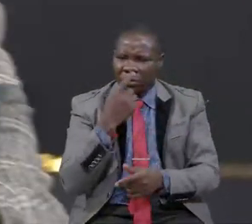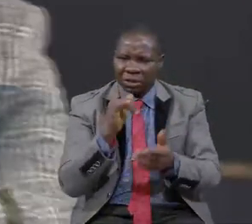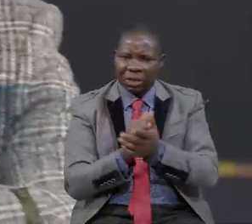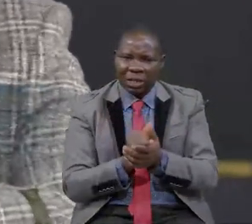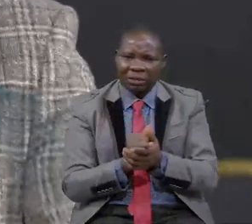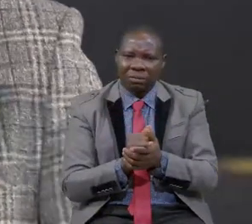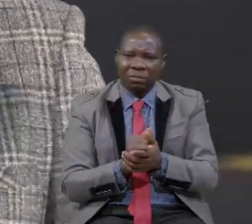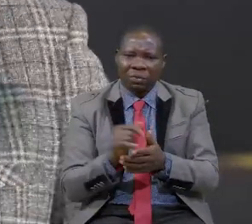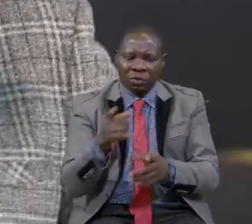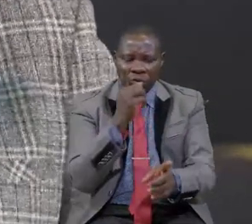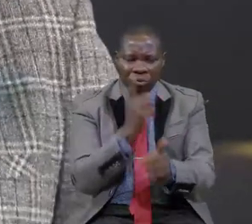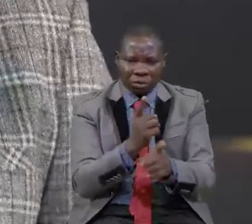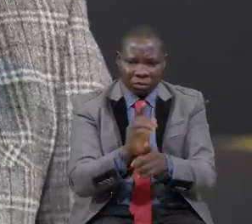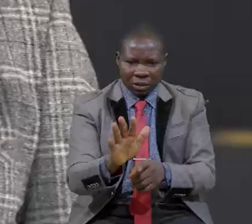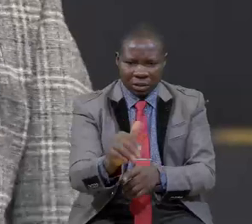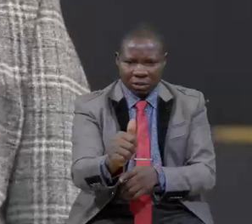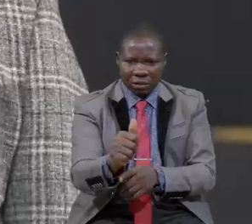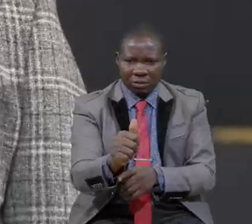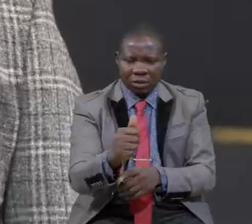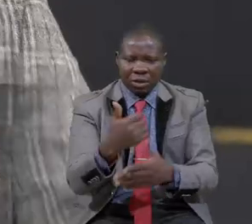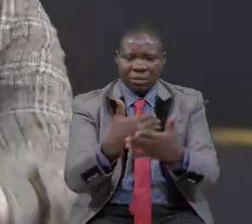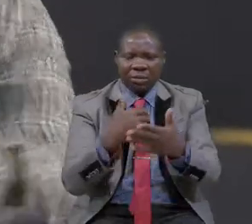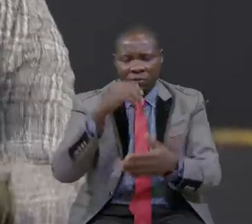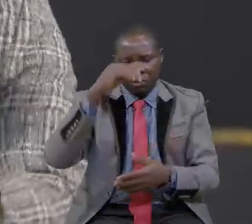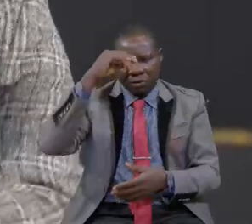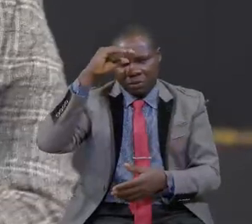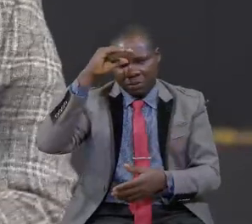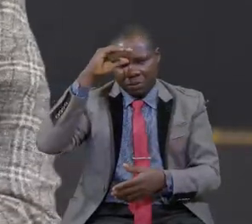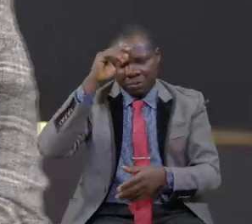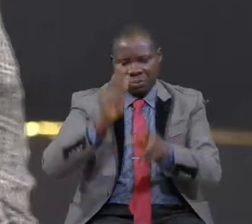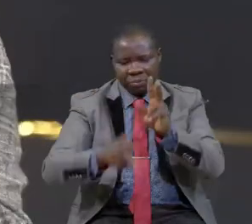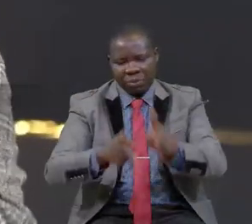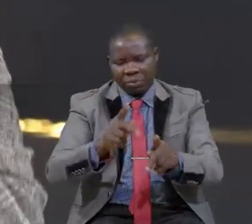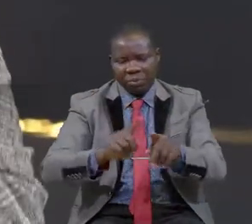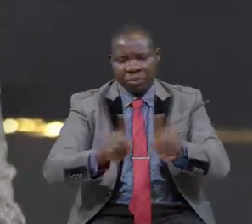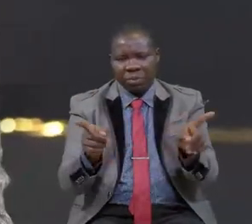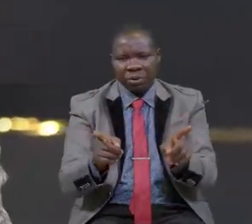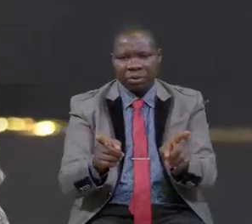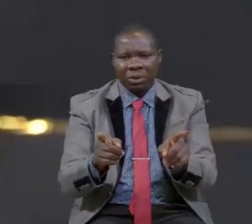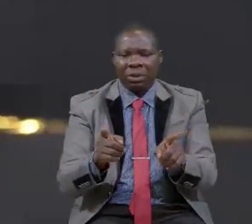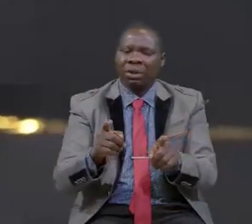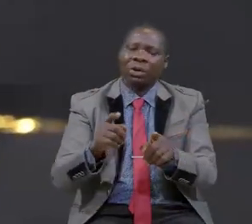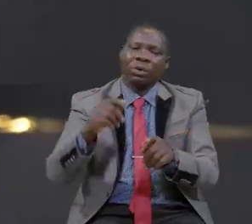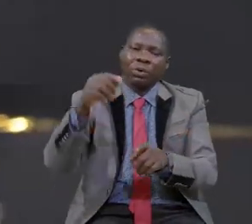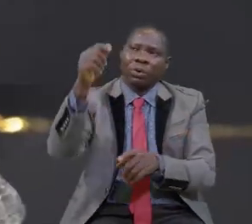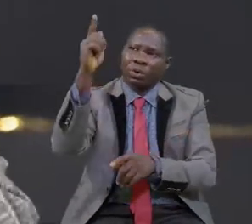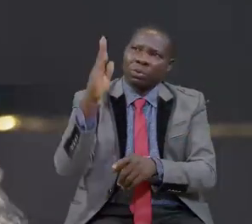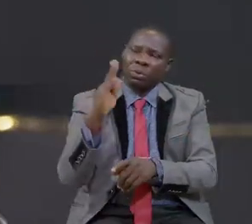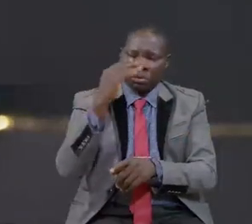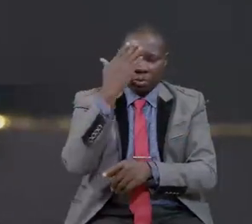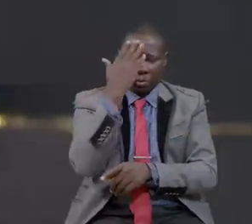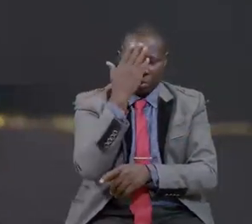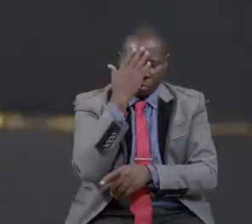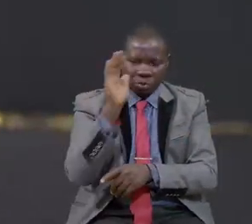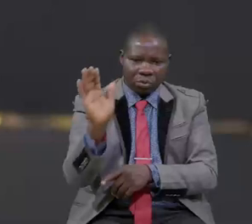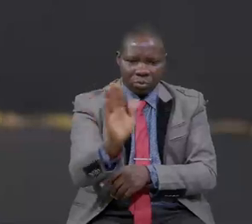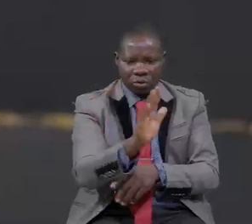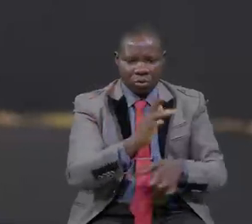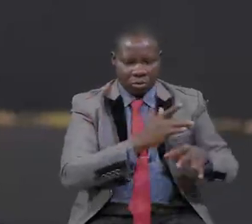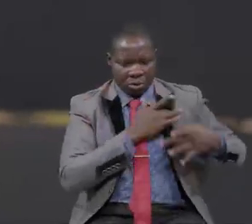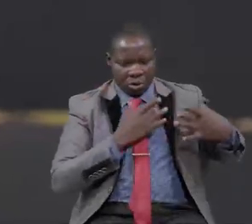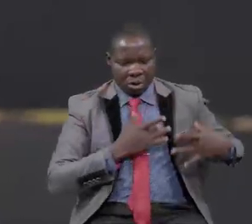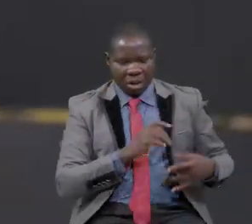justify yourself before men, but God knoweth your hearts. Is